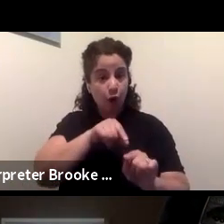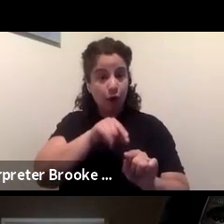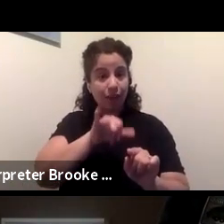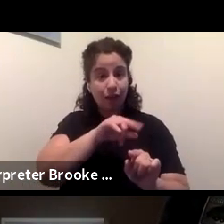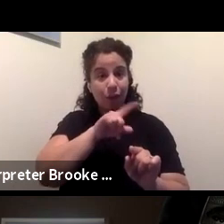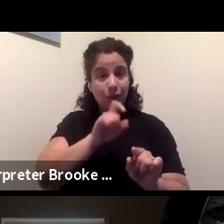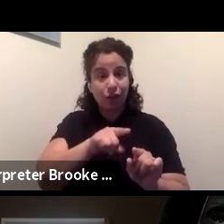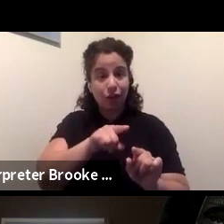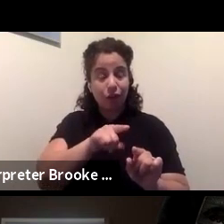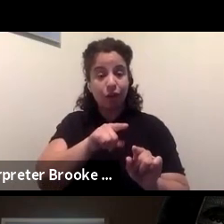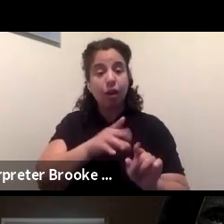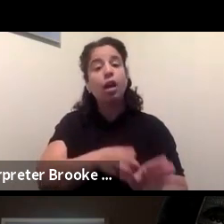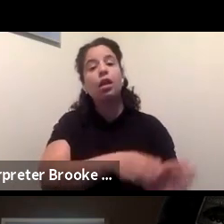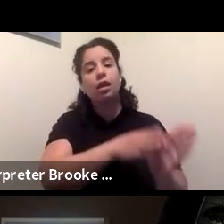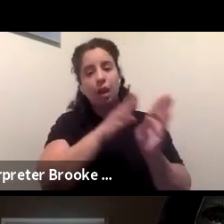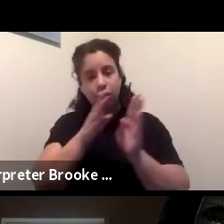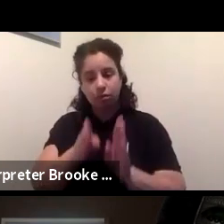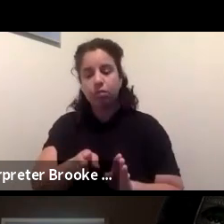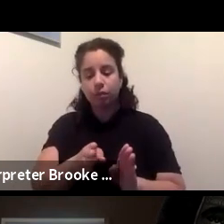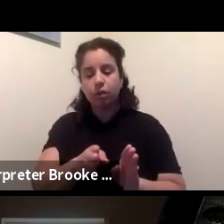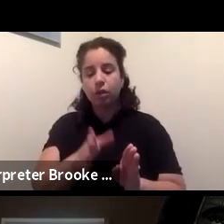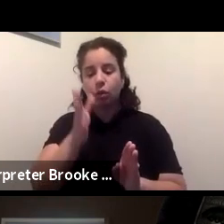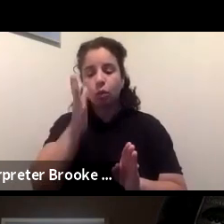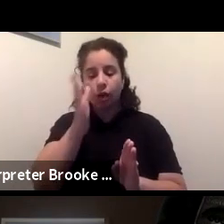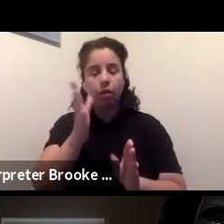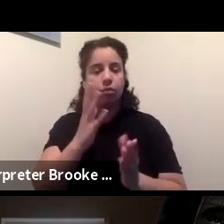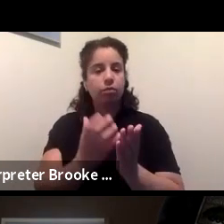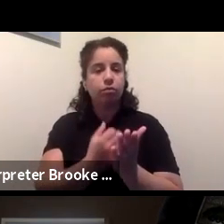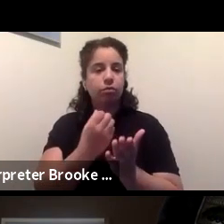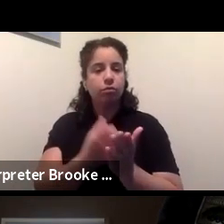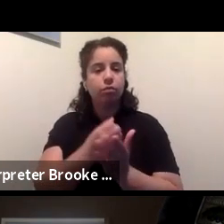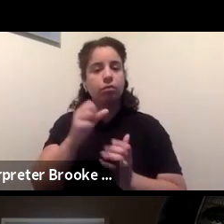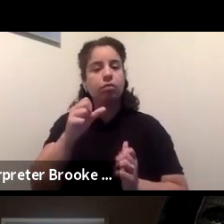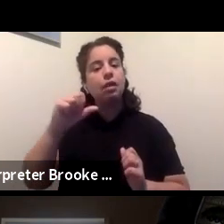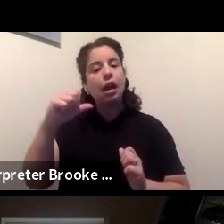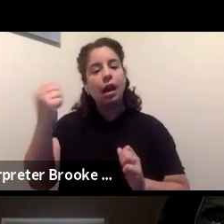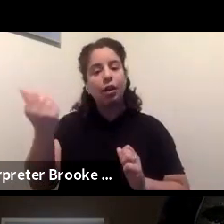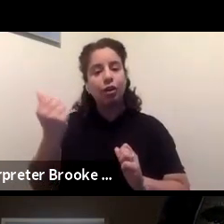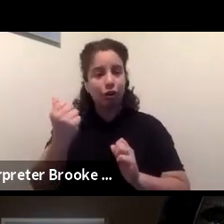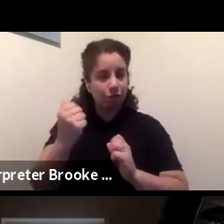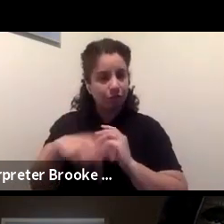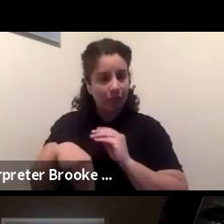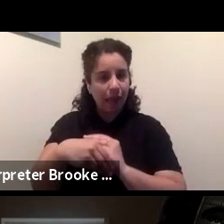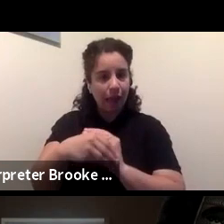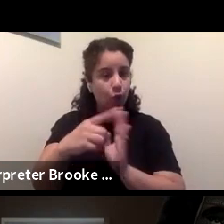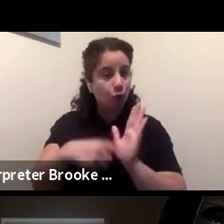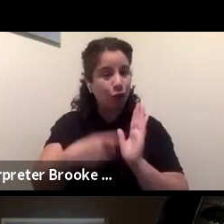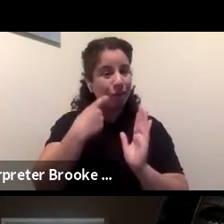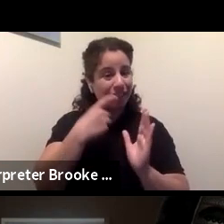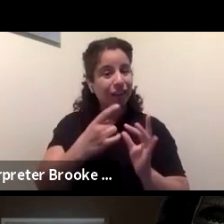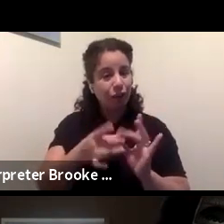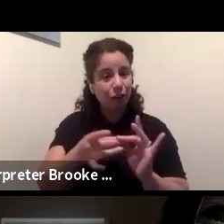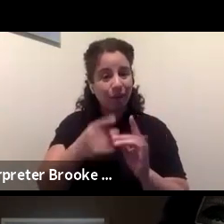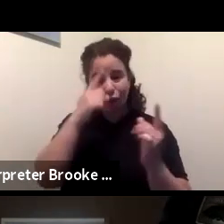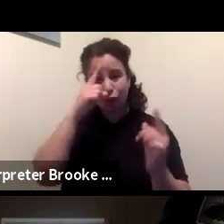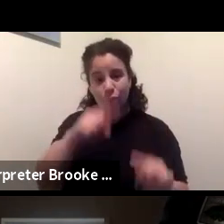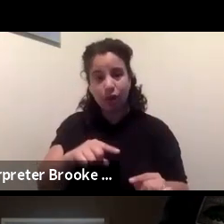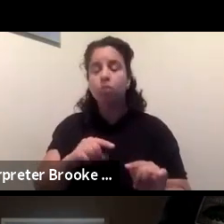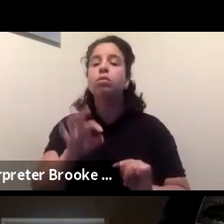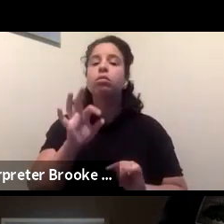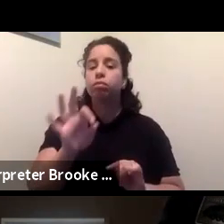the other elements that you just proposed, Claudia? Would that be okay? That sounds excellent, and